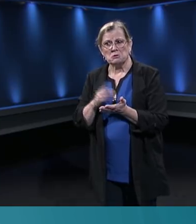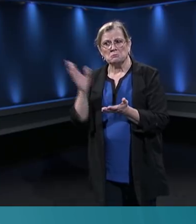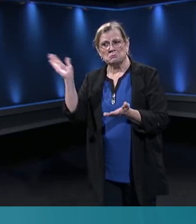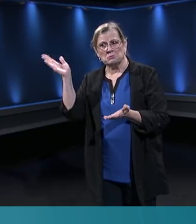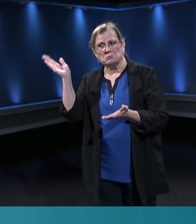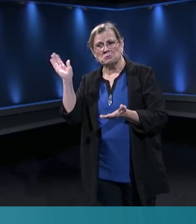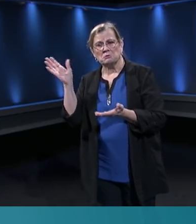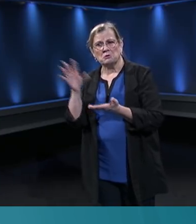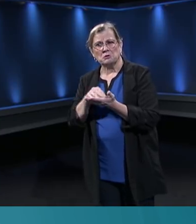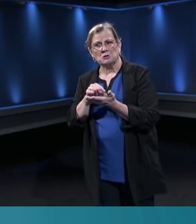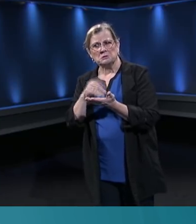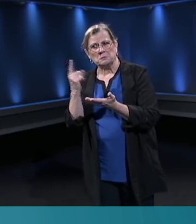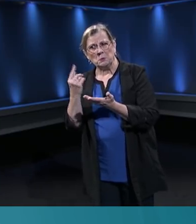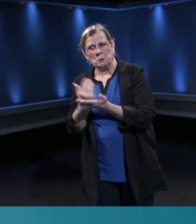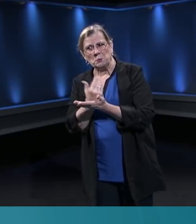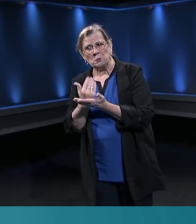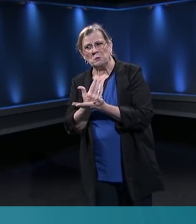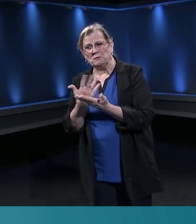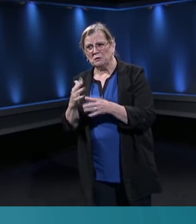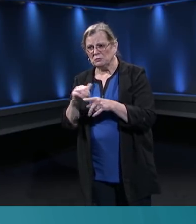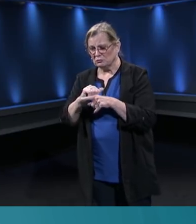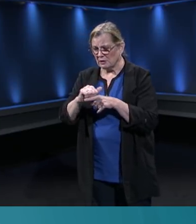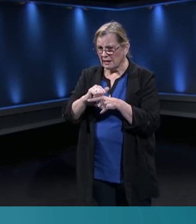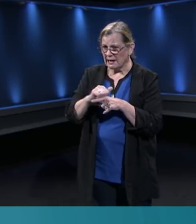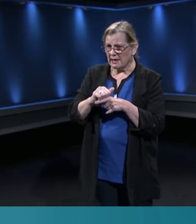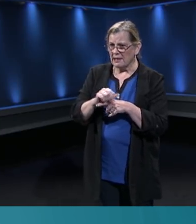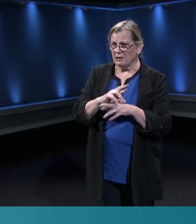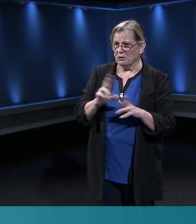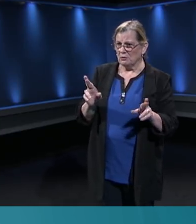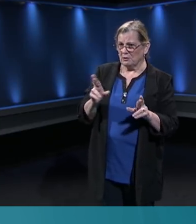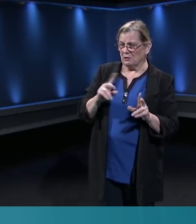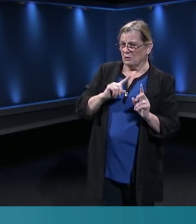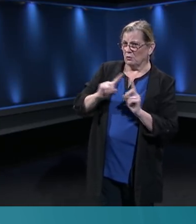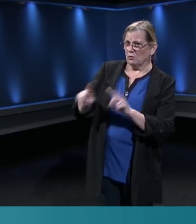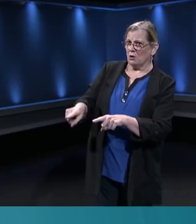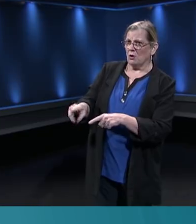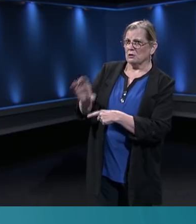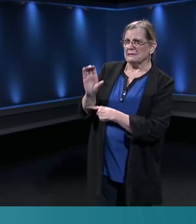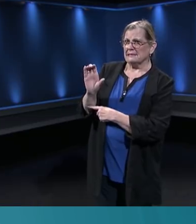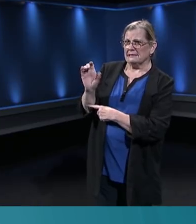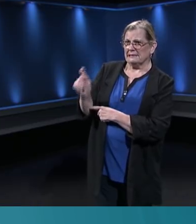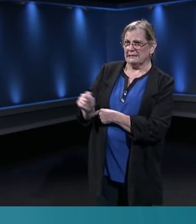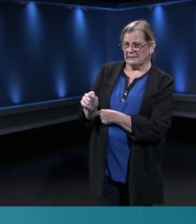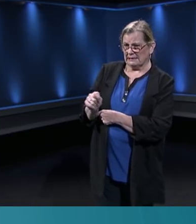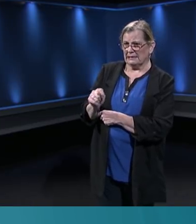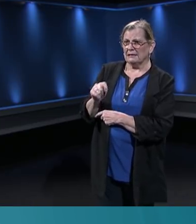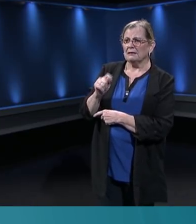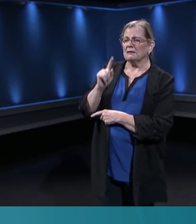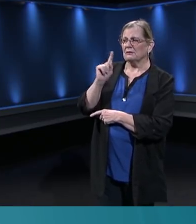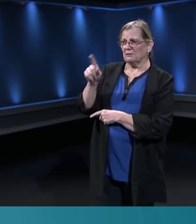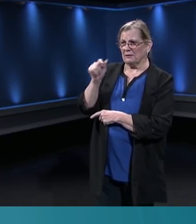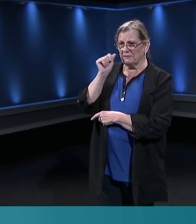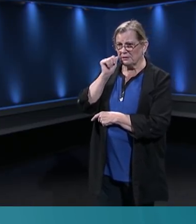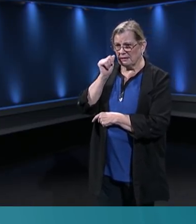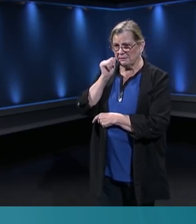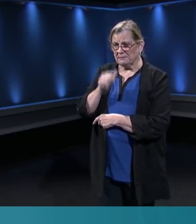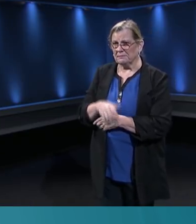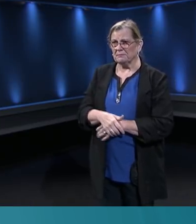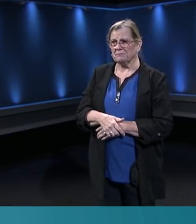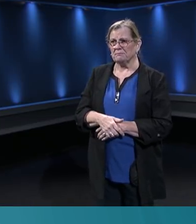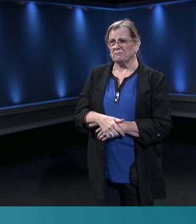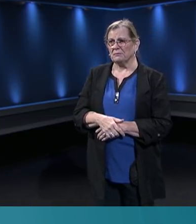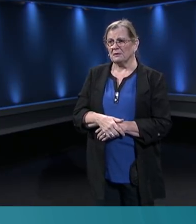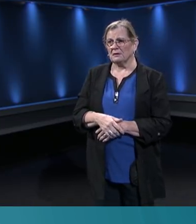modules and take that back to their CTs so they can embed it in the everyday instruction. I often think